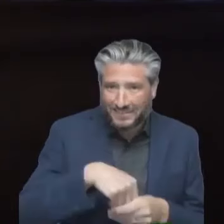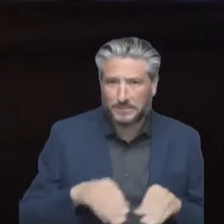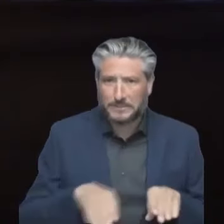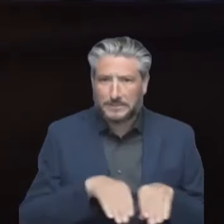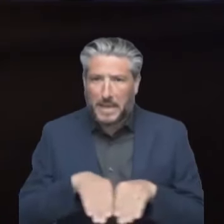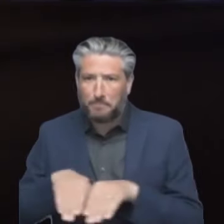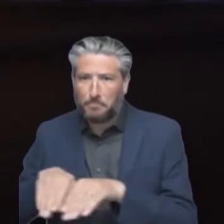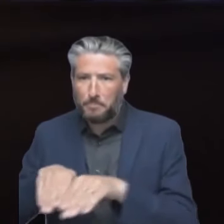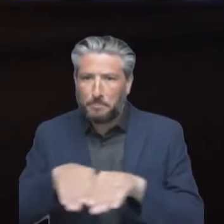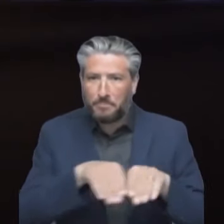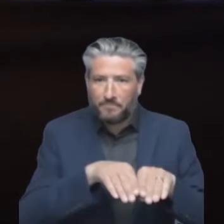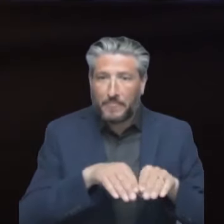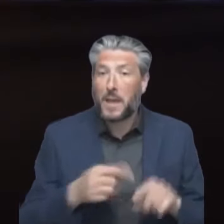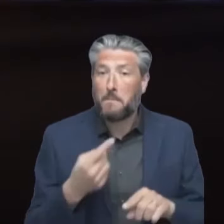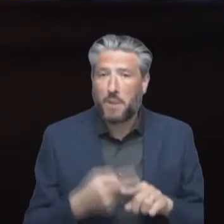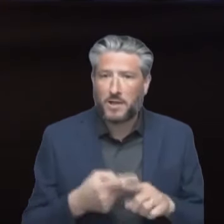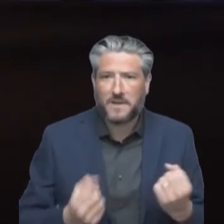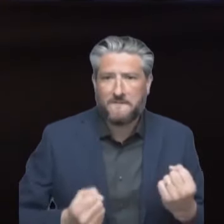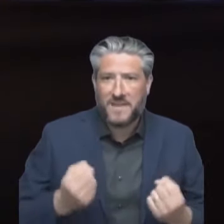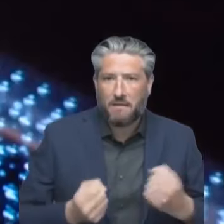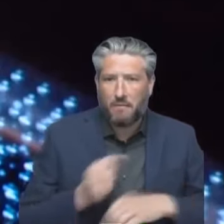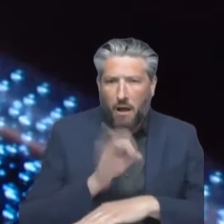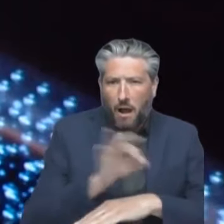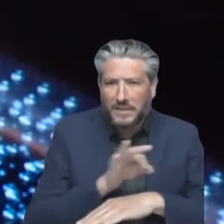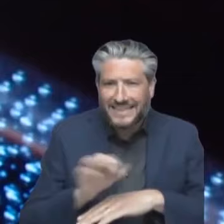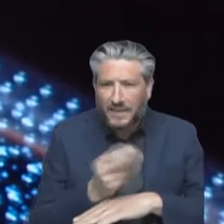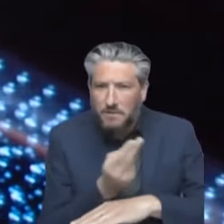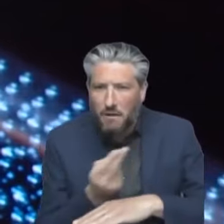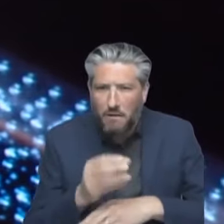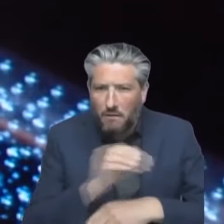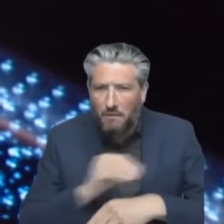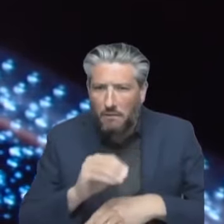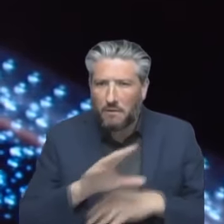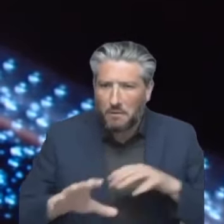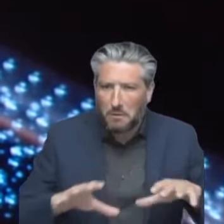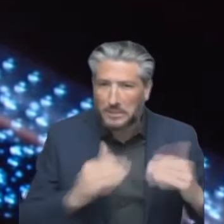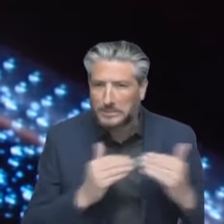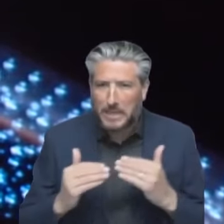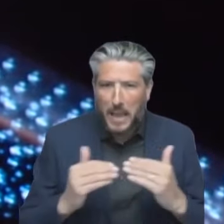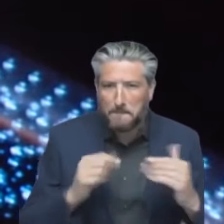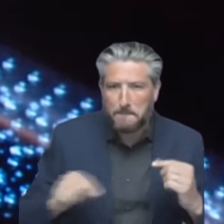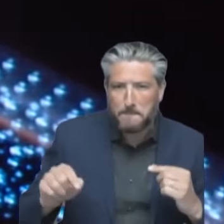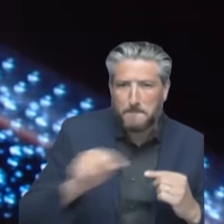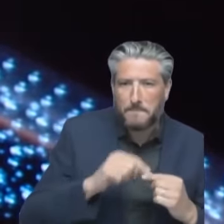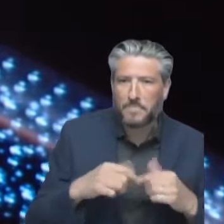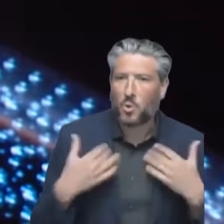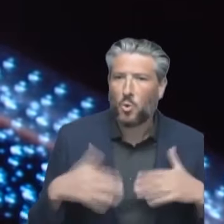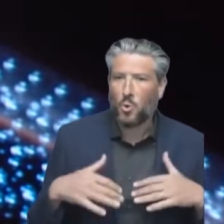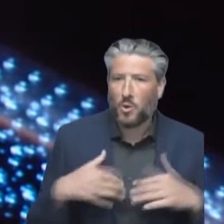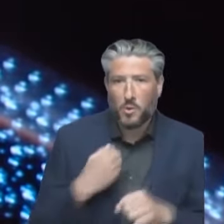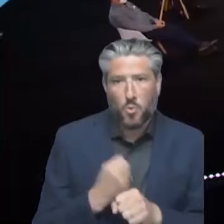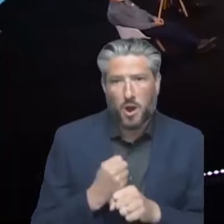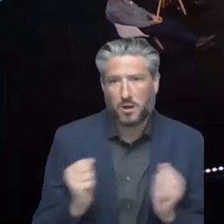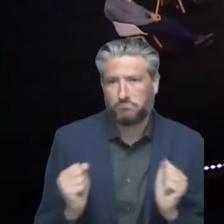vehicles. So our renewed approach to the alliance is based on collaboration and openness. It is